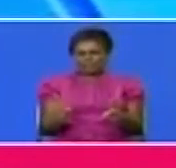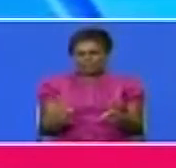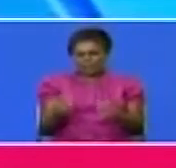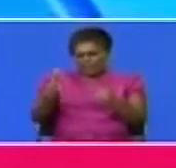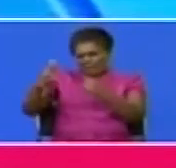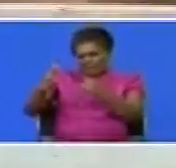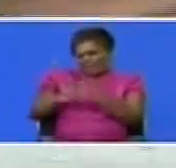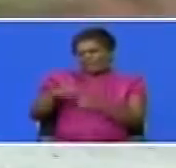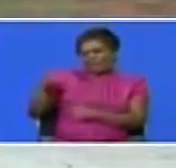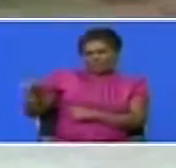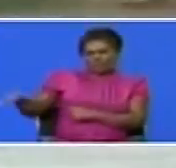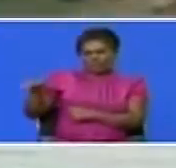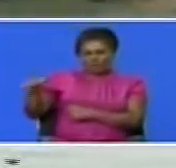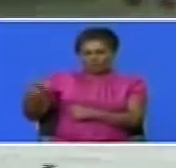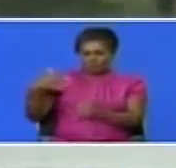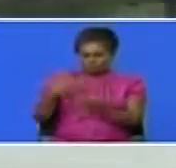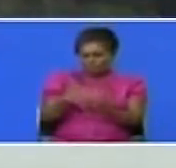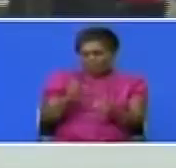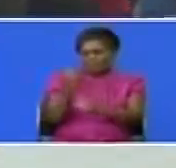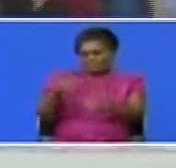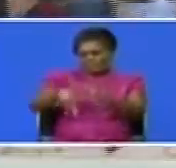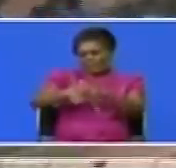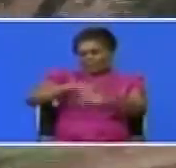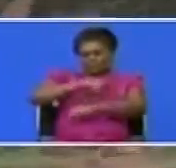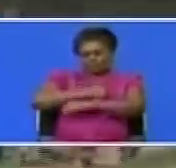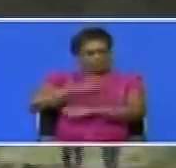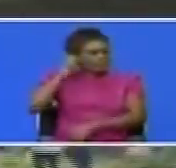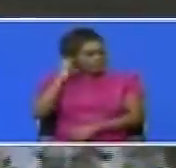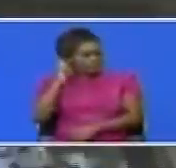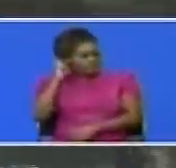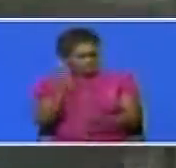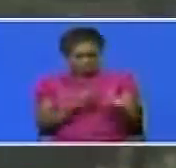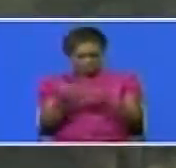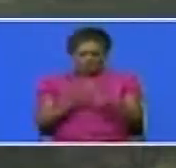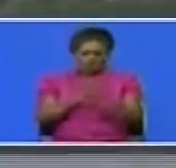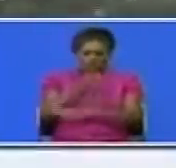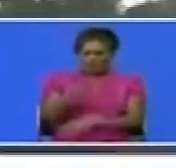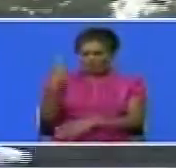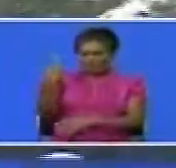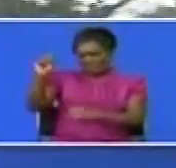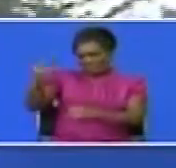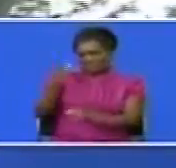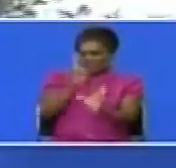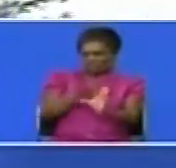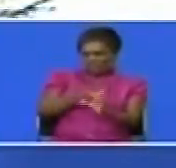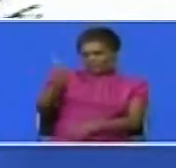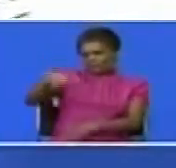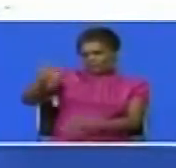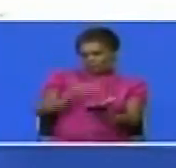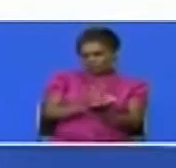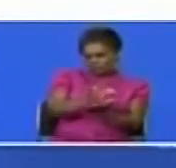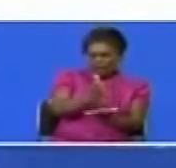from Kamobo to Kapsi 1 Primary School in Nandi Hills, and it has attracted over 1,000 participants, where the winner will take